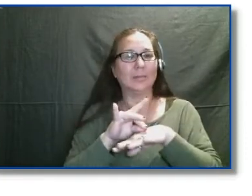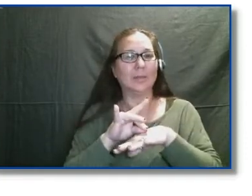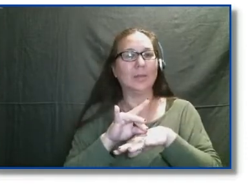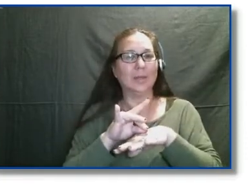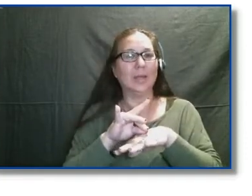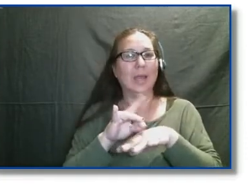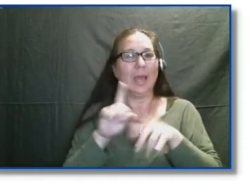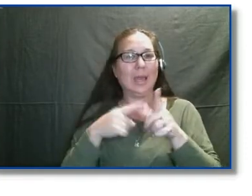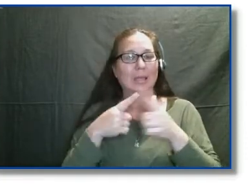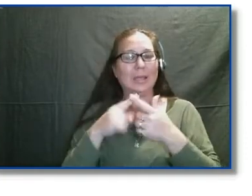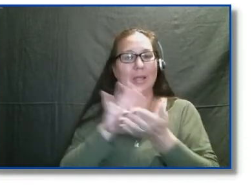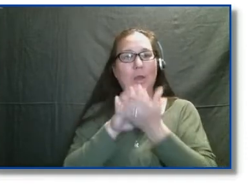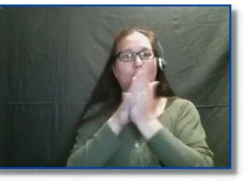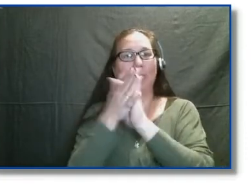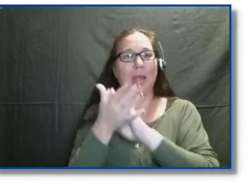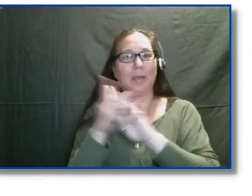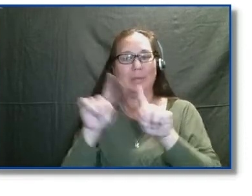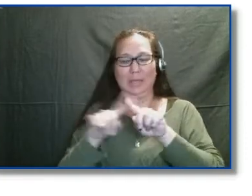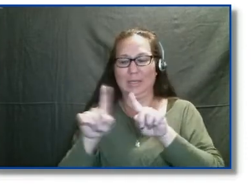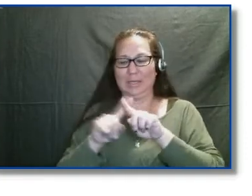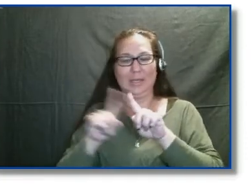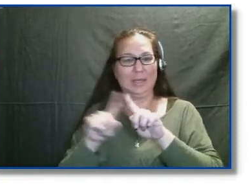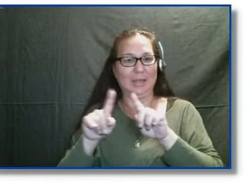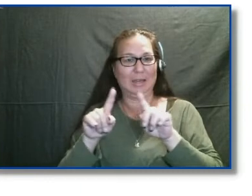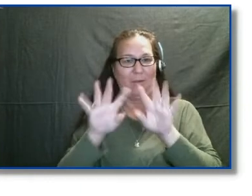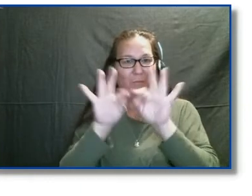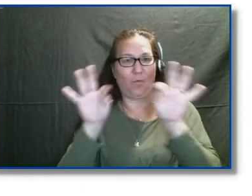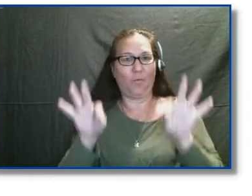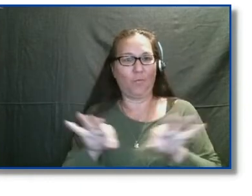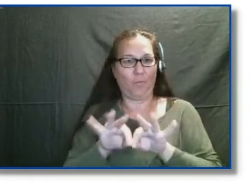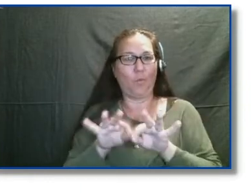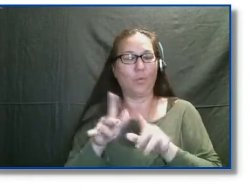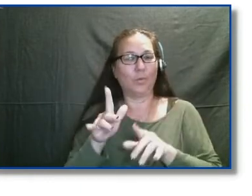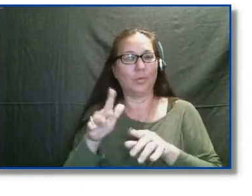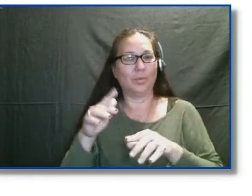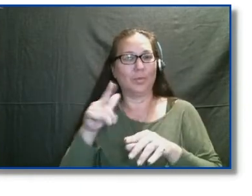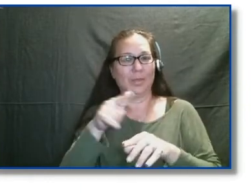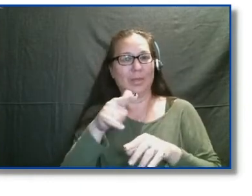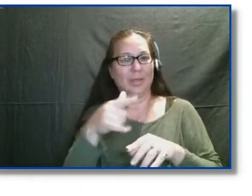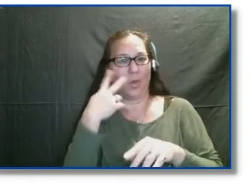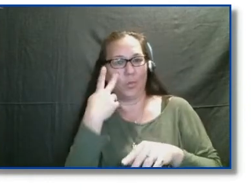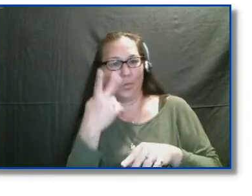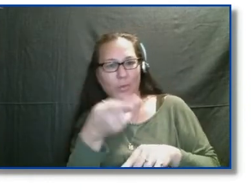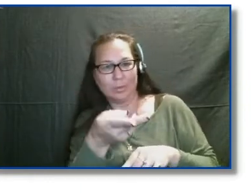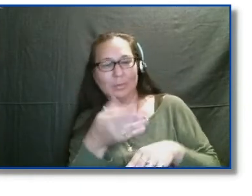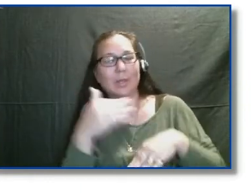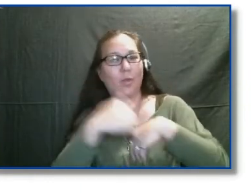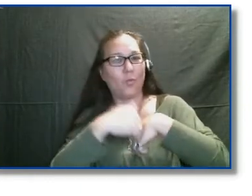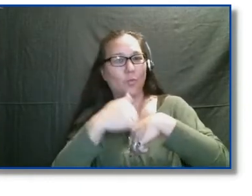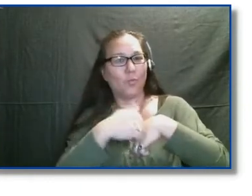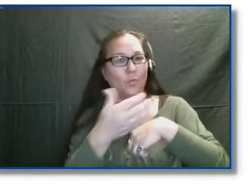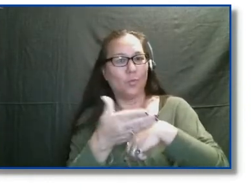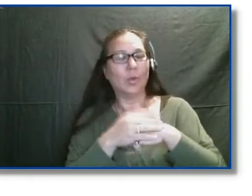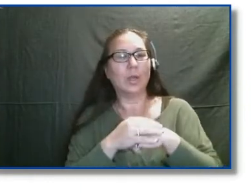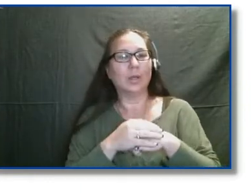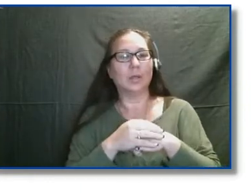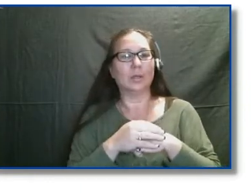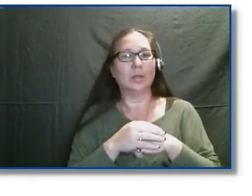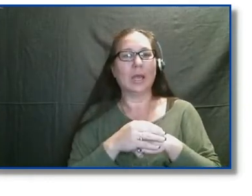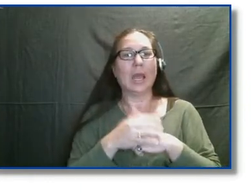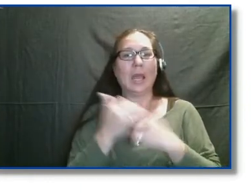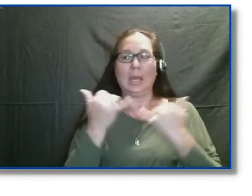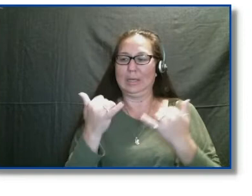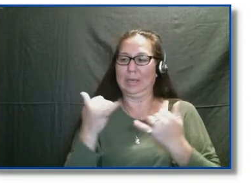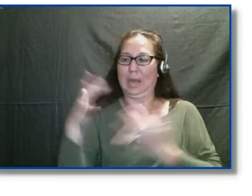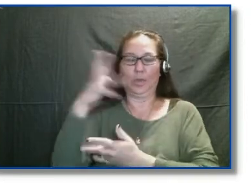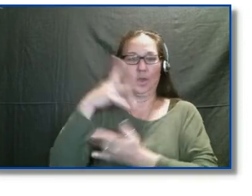into these forms that look like agate stone. And so these forms of Fordite are now being circulated by